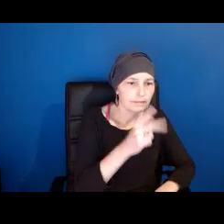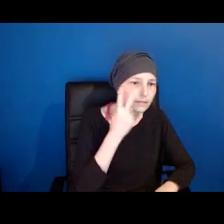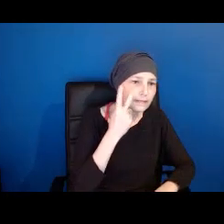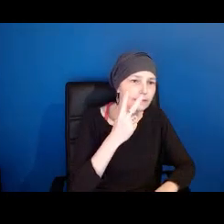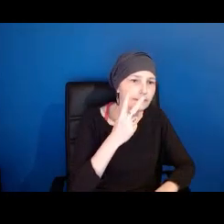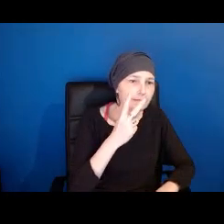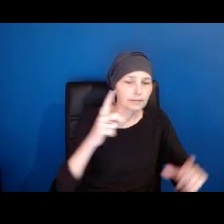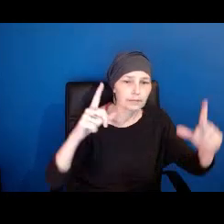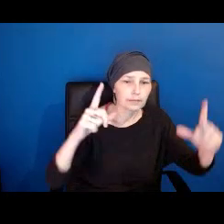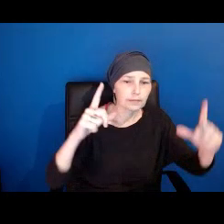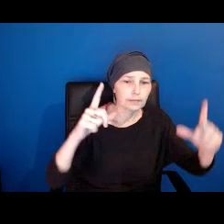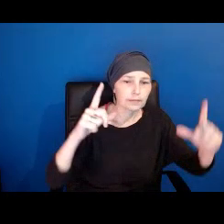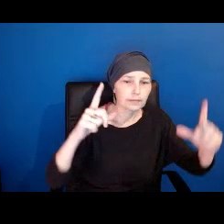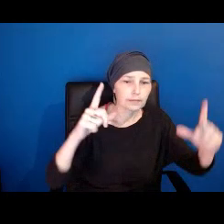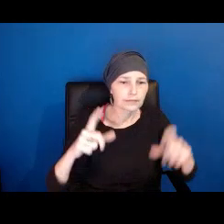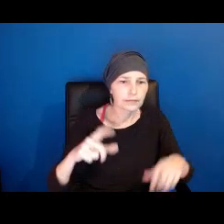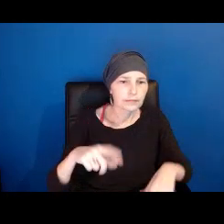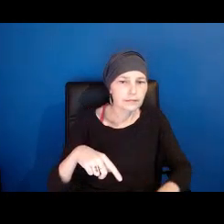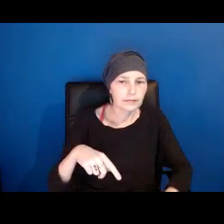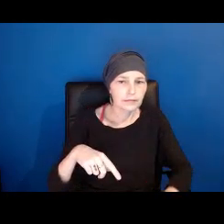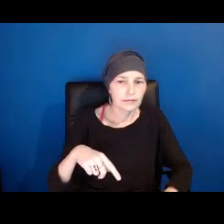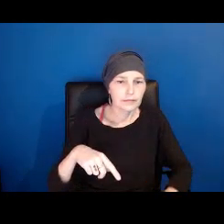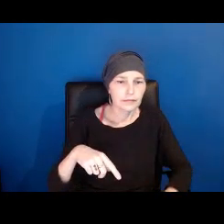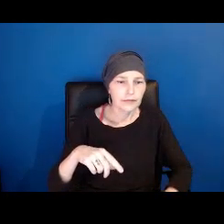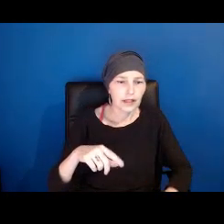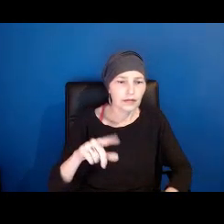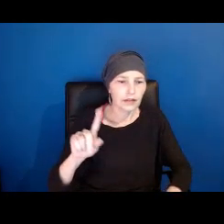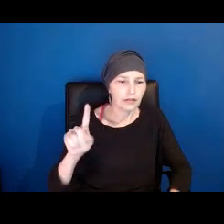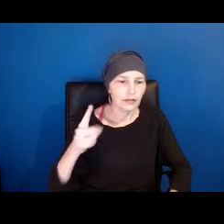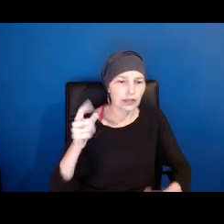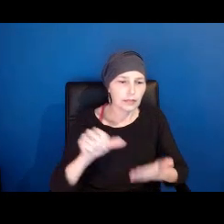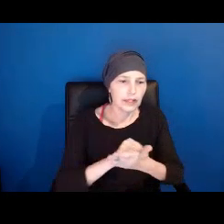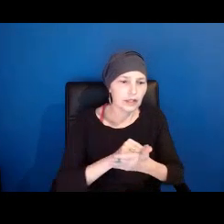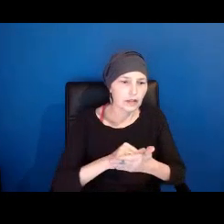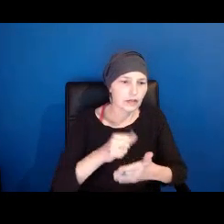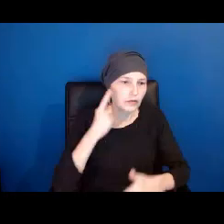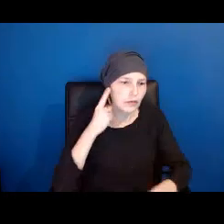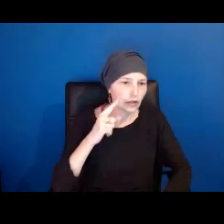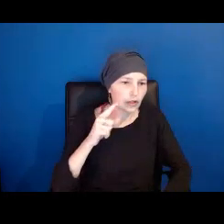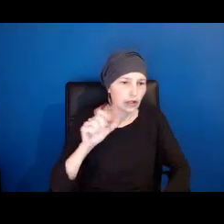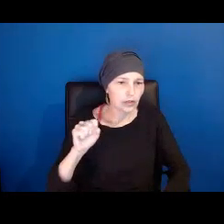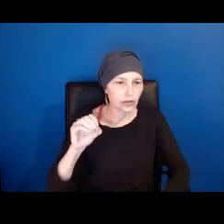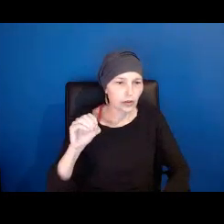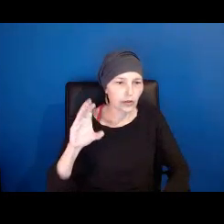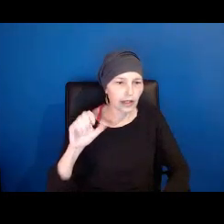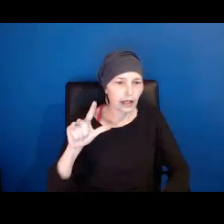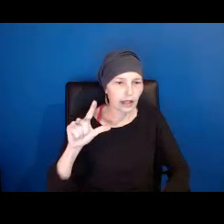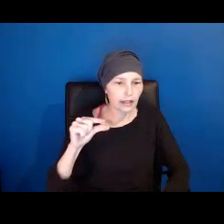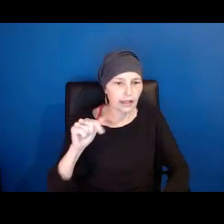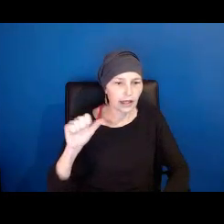screenshot of the landing page for SoCalGas's Senate Bill 1221